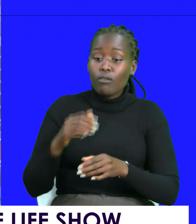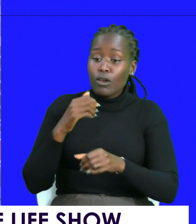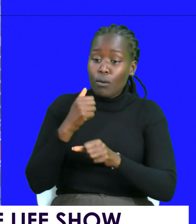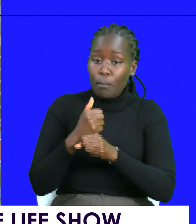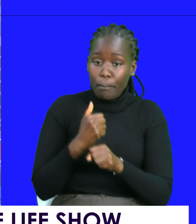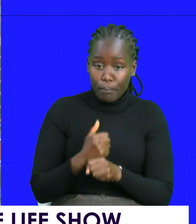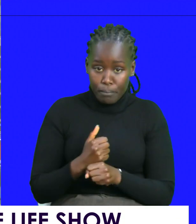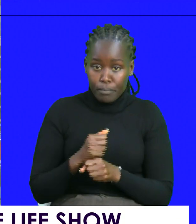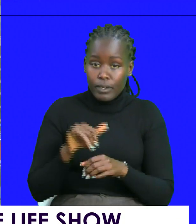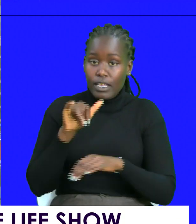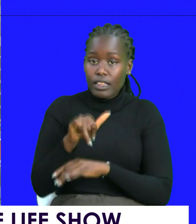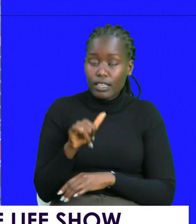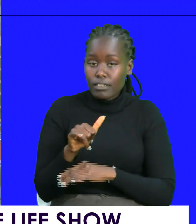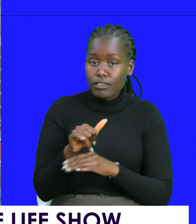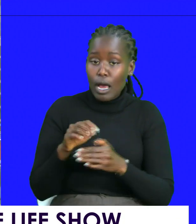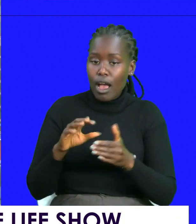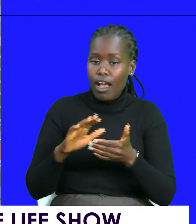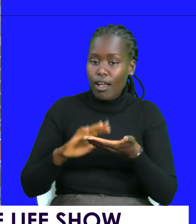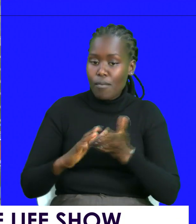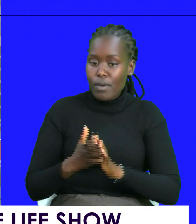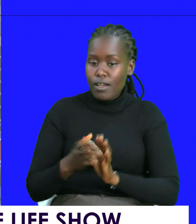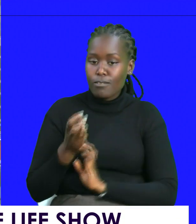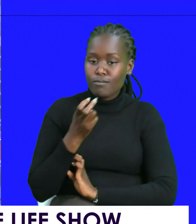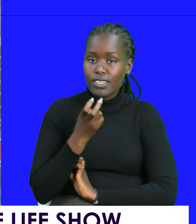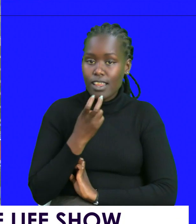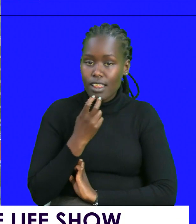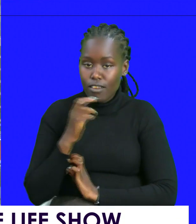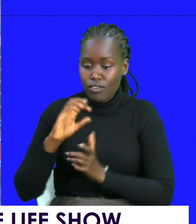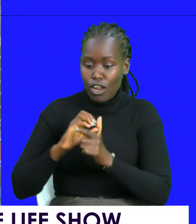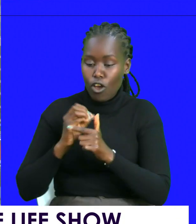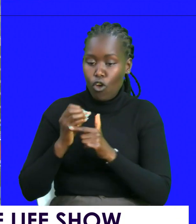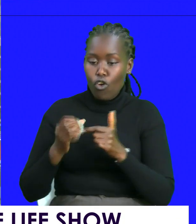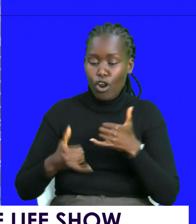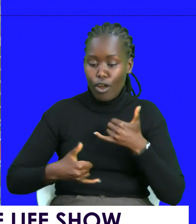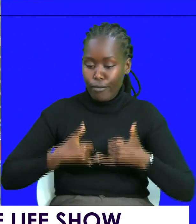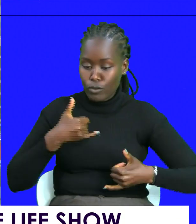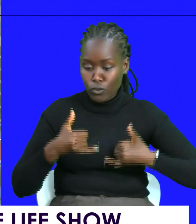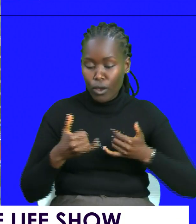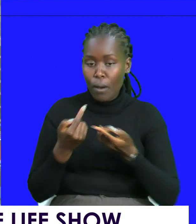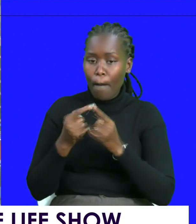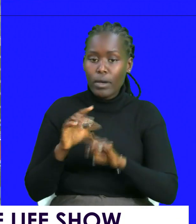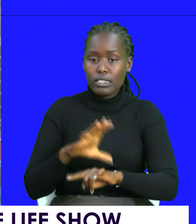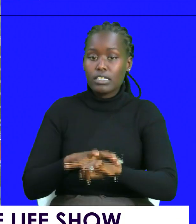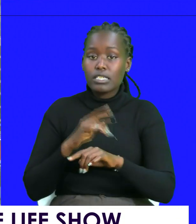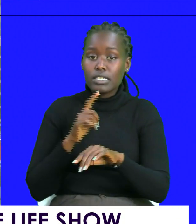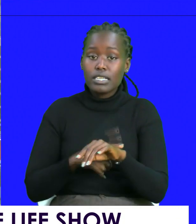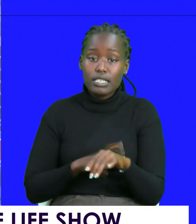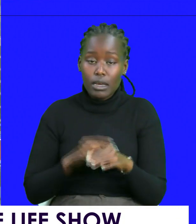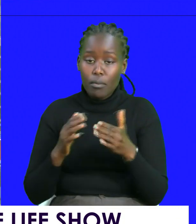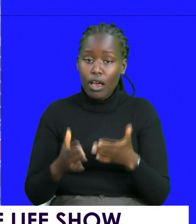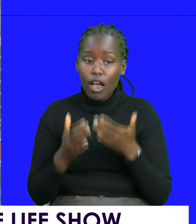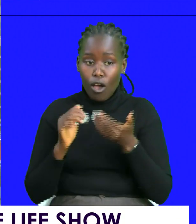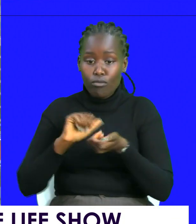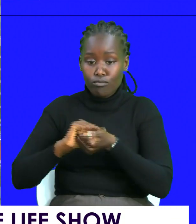it that it comes out as laughter or as joy. It takes time to learn how to turn